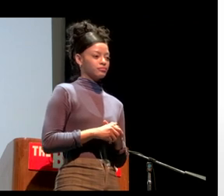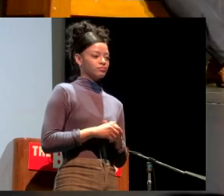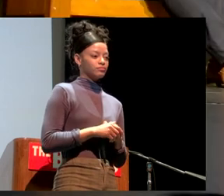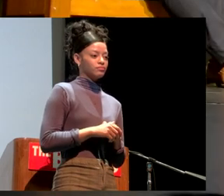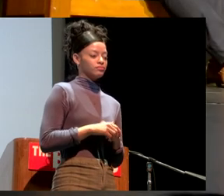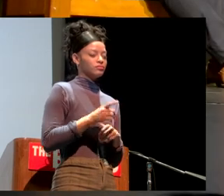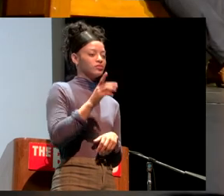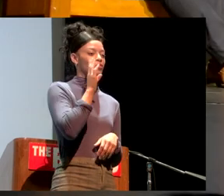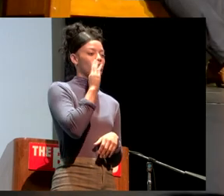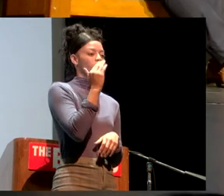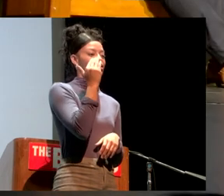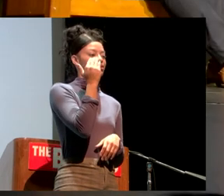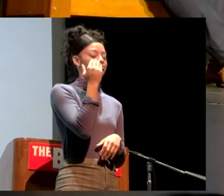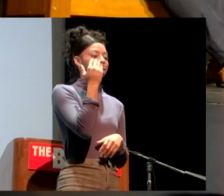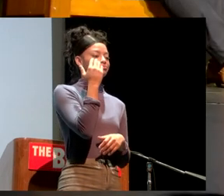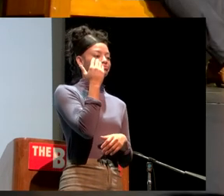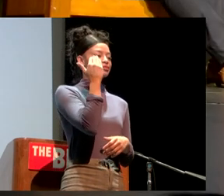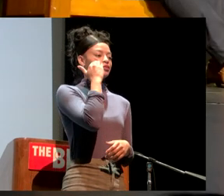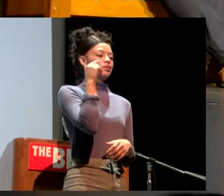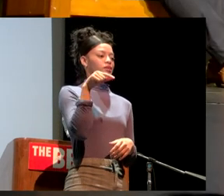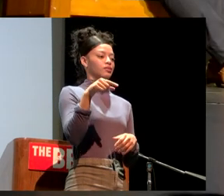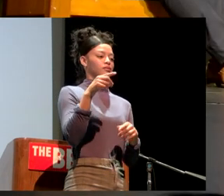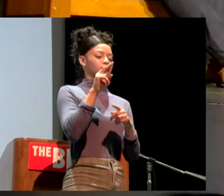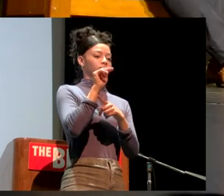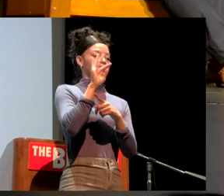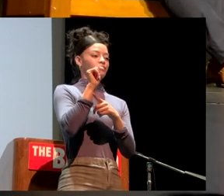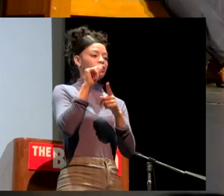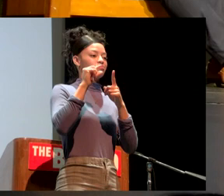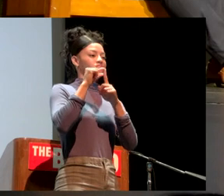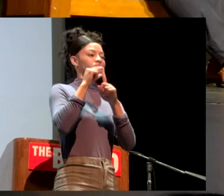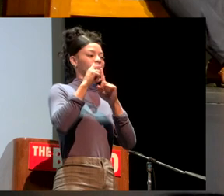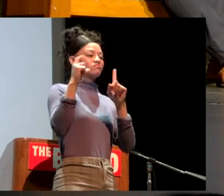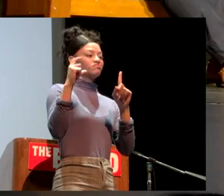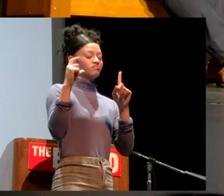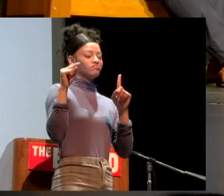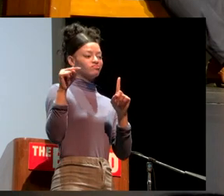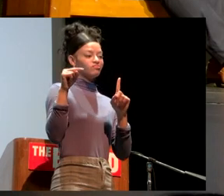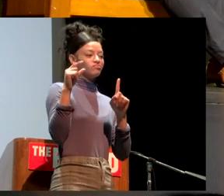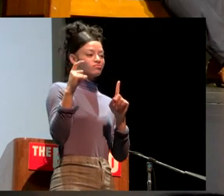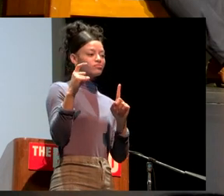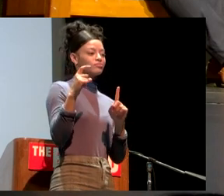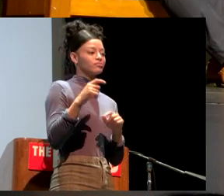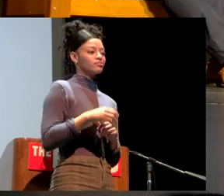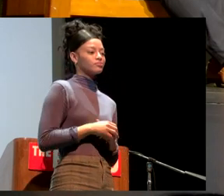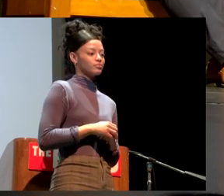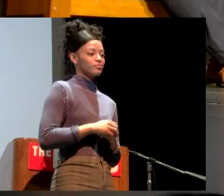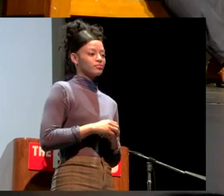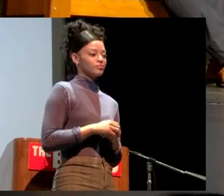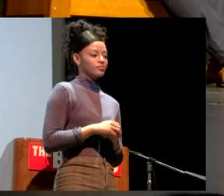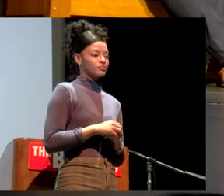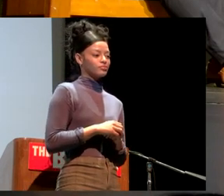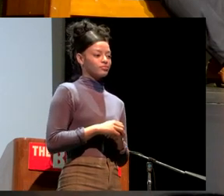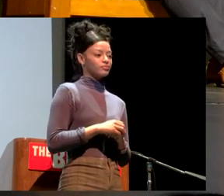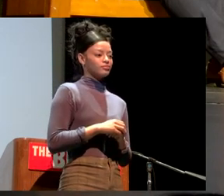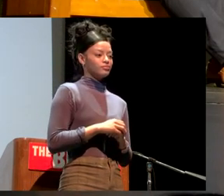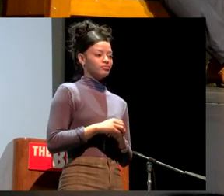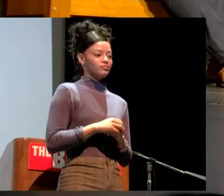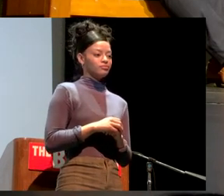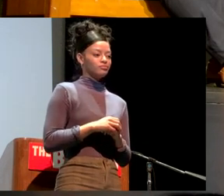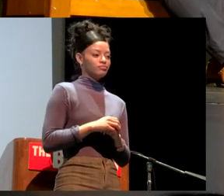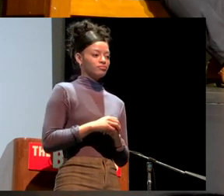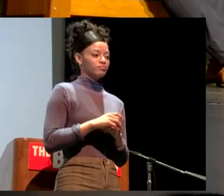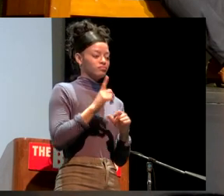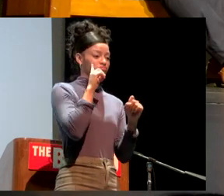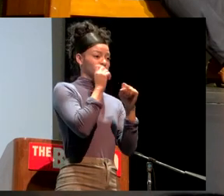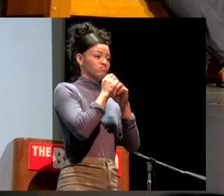think it's really cool and magical to know that you have that thing and you hold it and until that forging moment and you forge it. And then, you know,